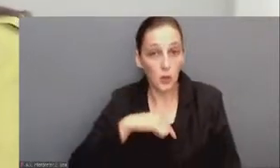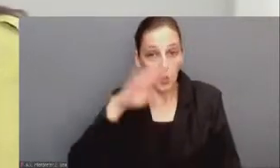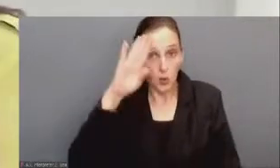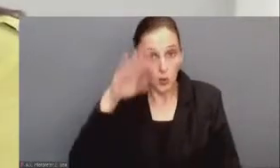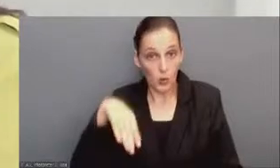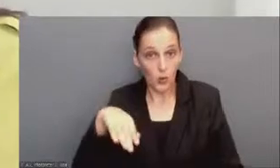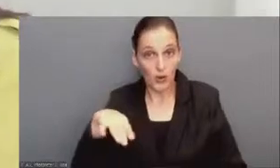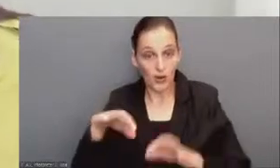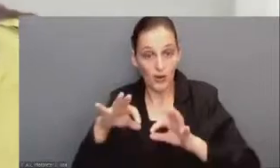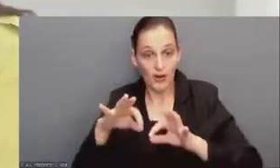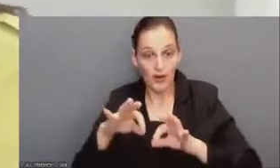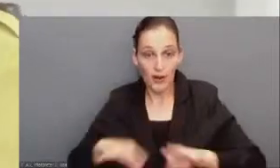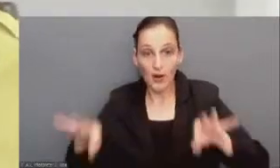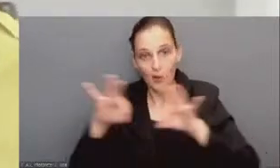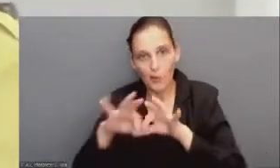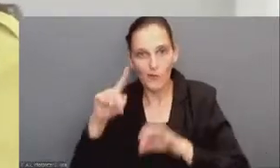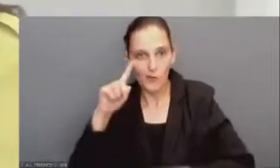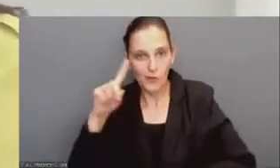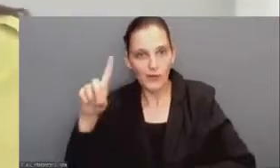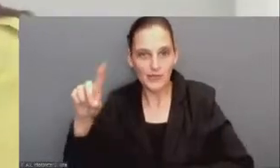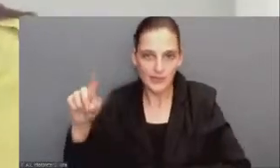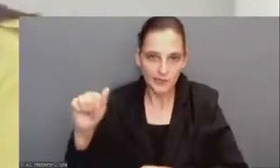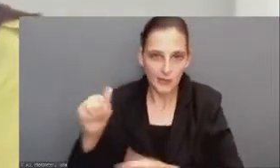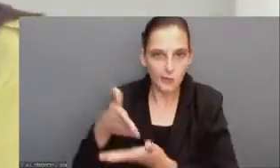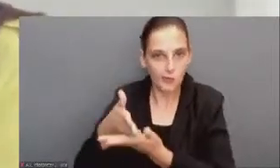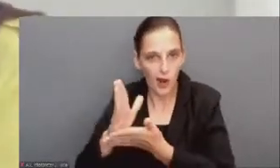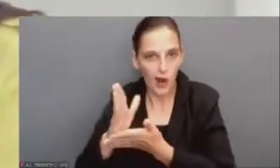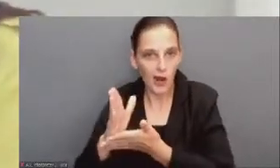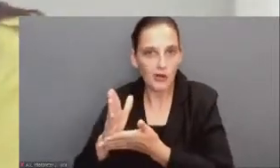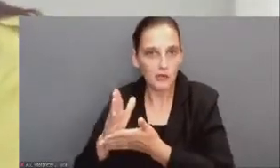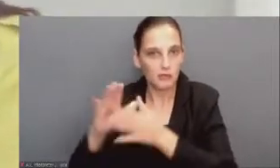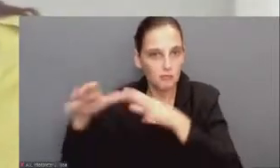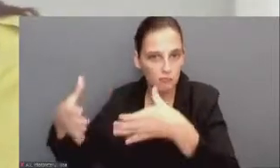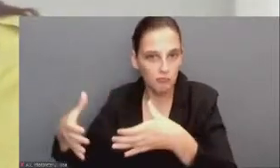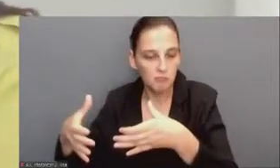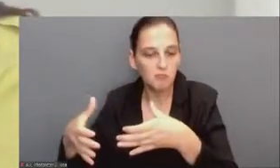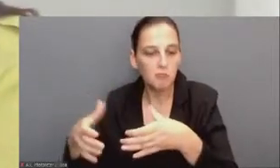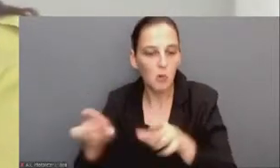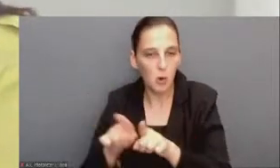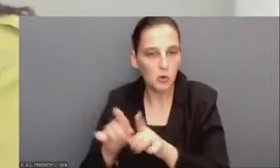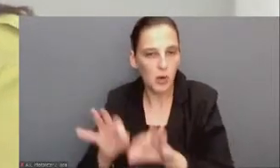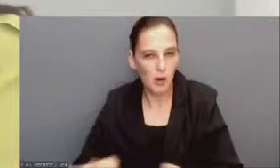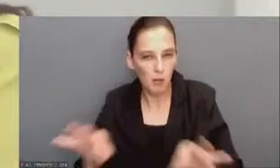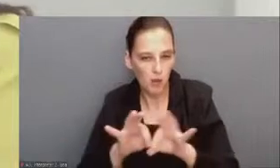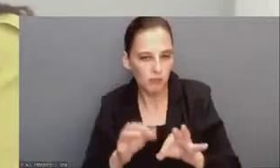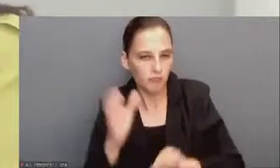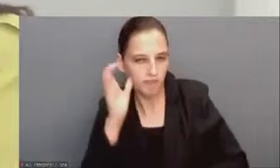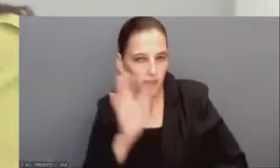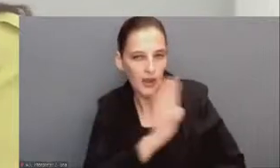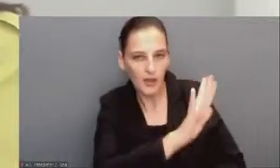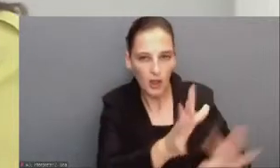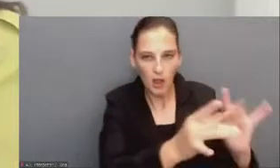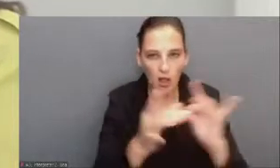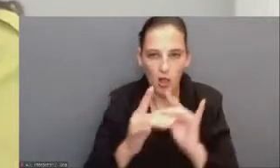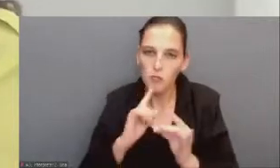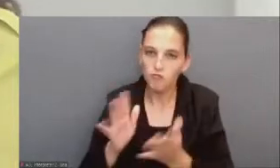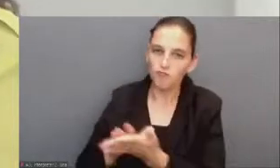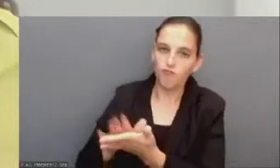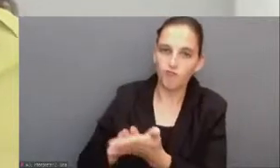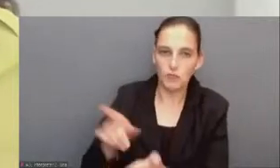what we see in the disability rights movement and other spaces, hearing directly from people impacted. So I just want to commend the subcommittee for that.